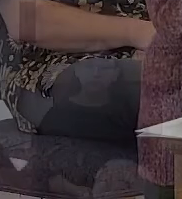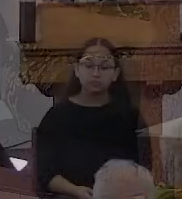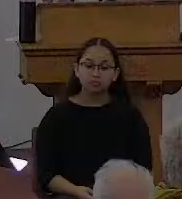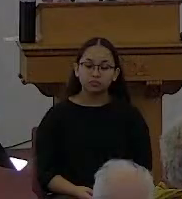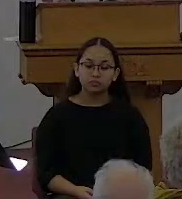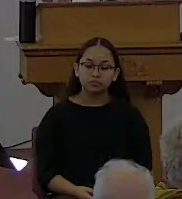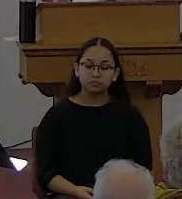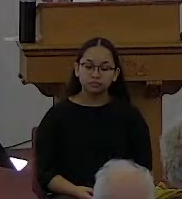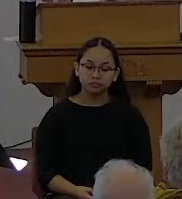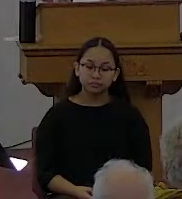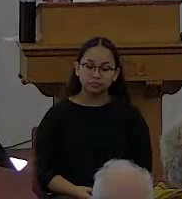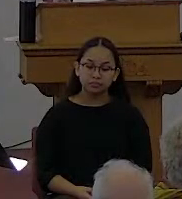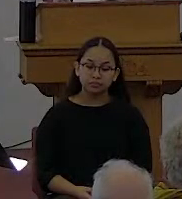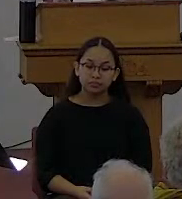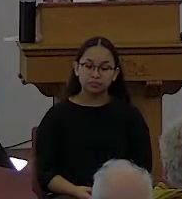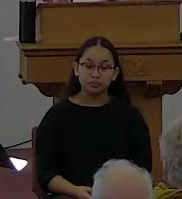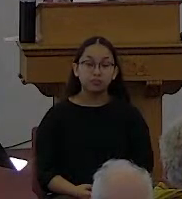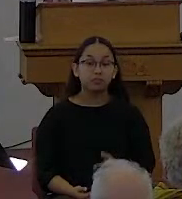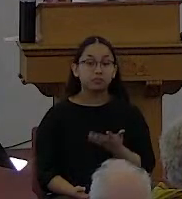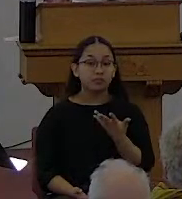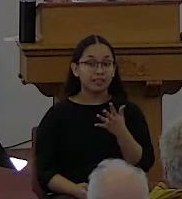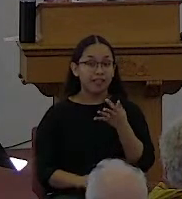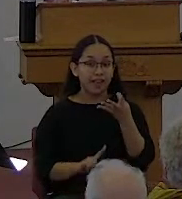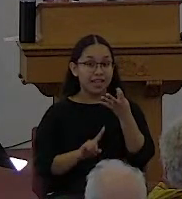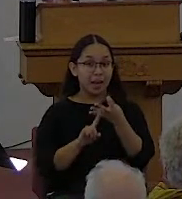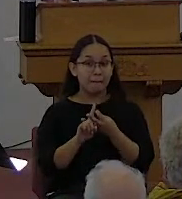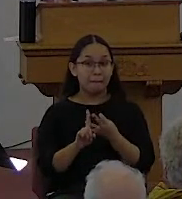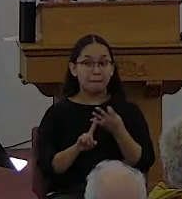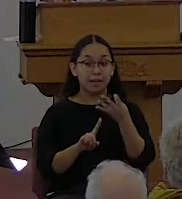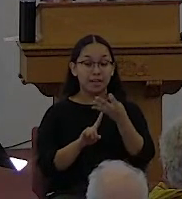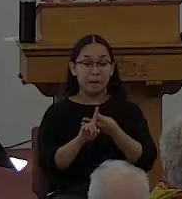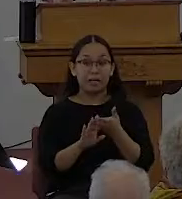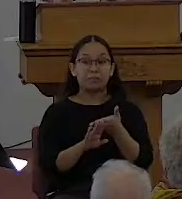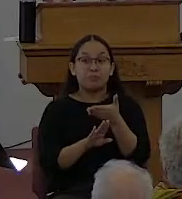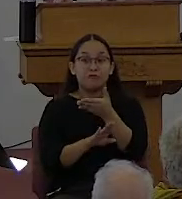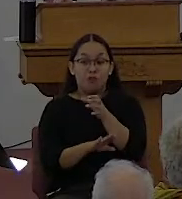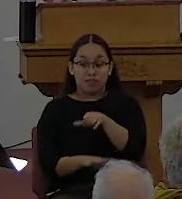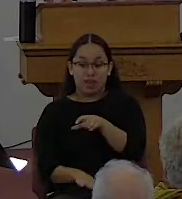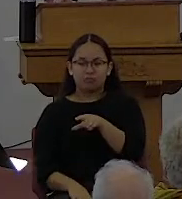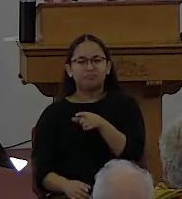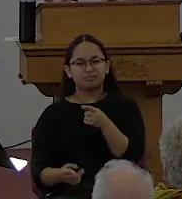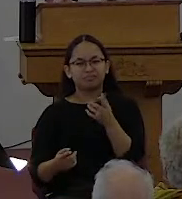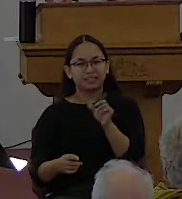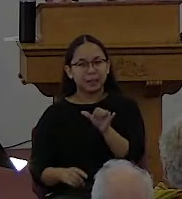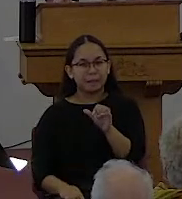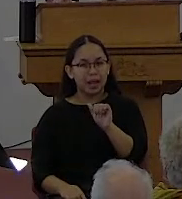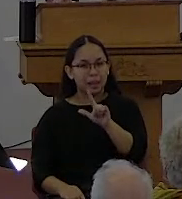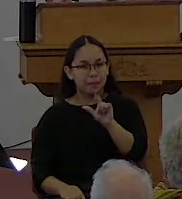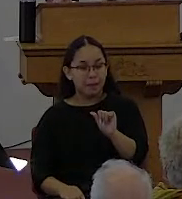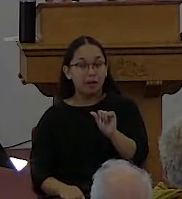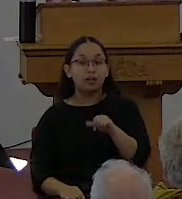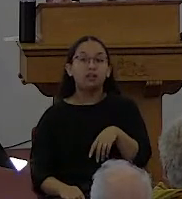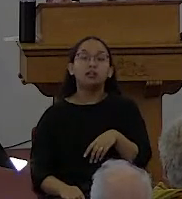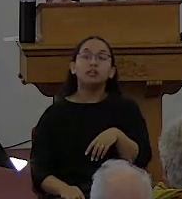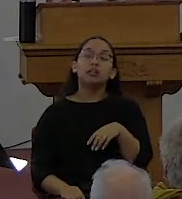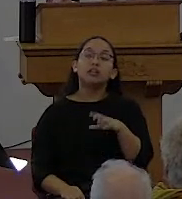It's less well known that 9 months earlier, also in Montgomery, Alabama, Claudette Colvin,